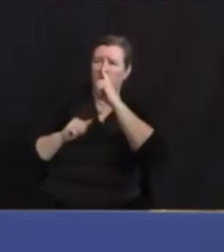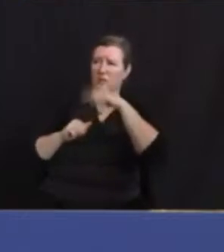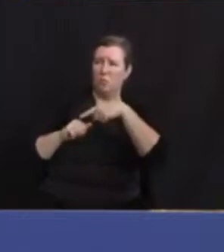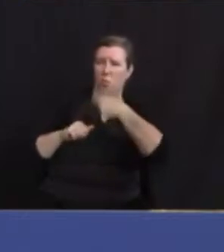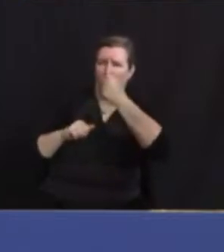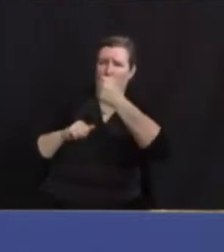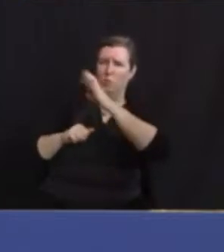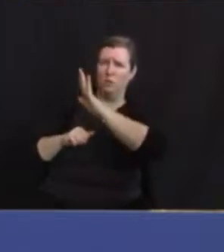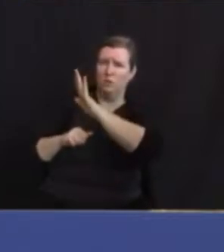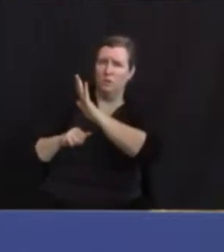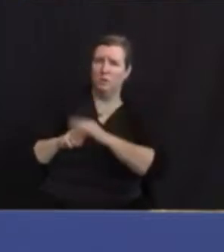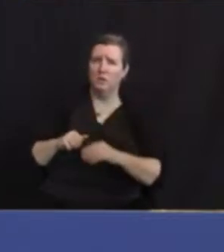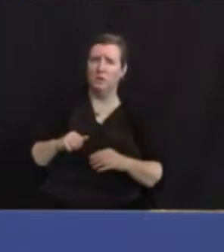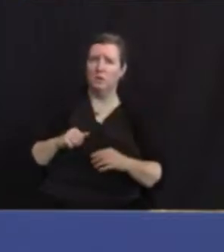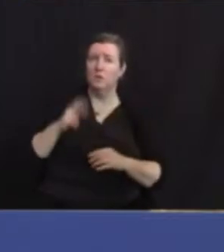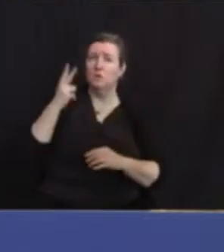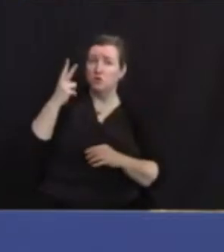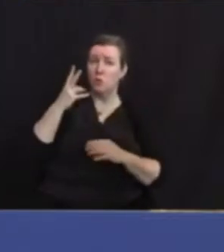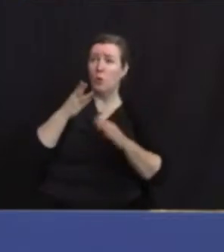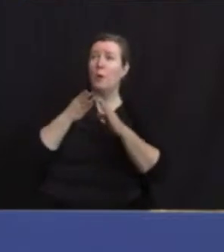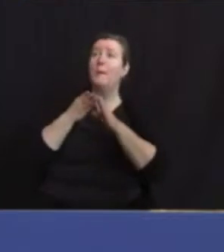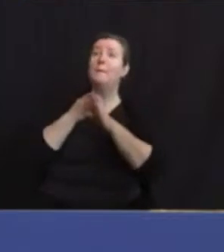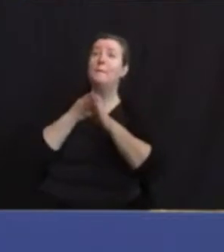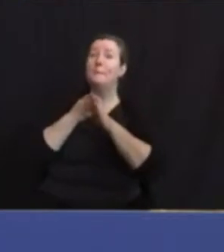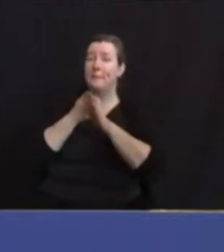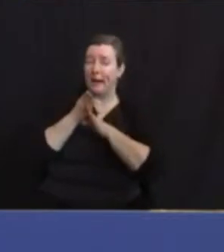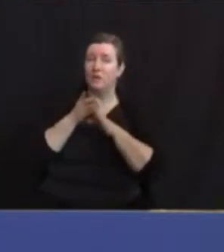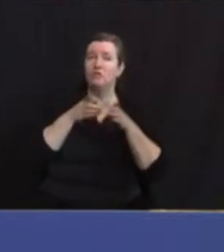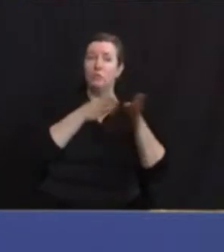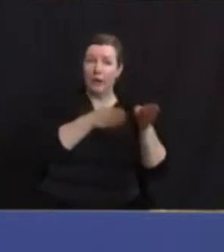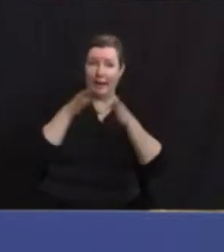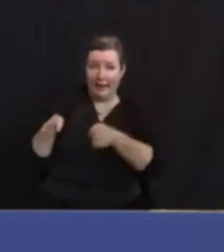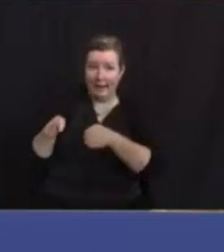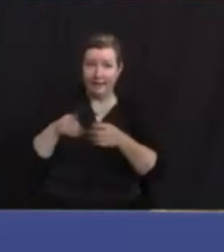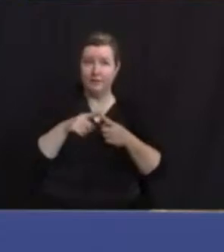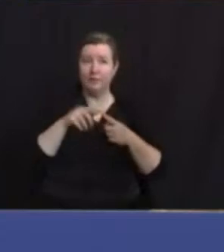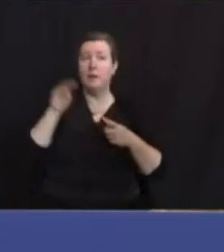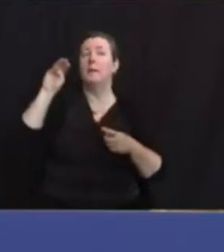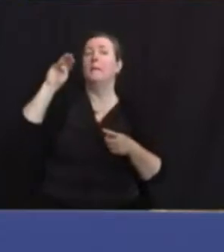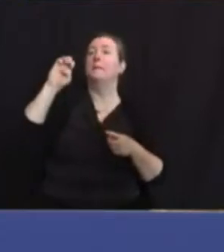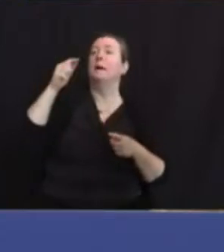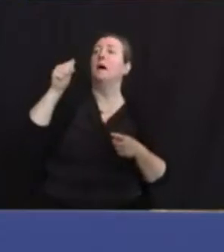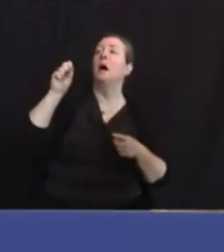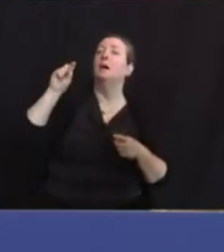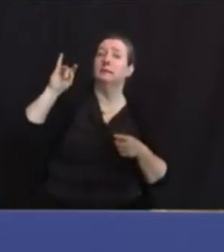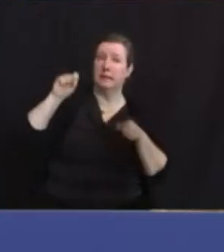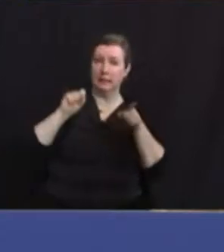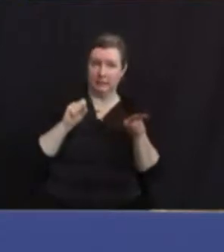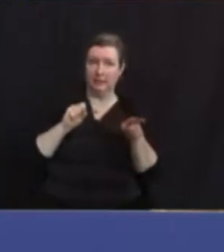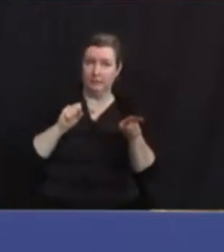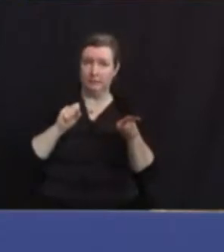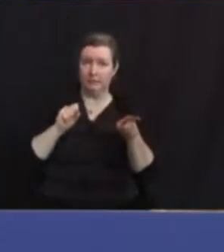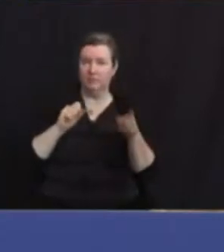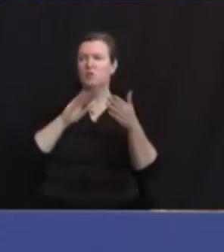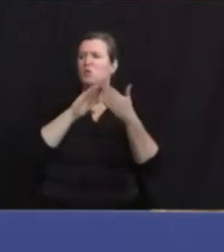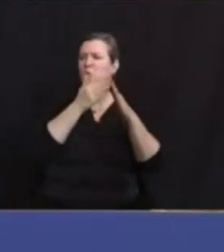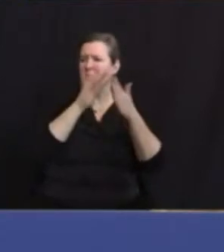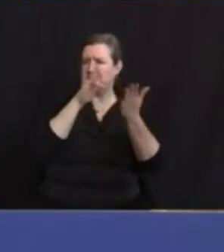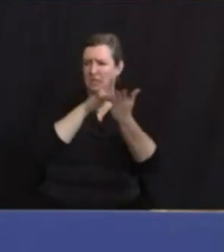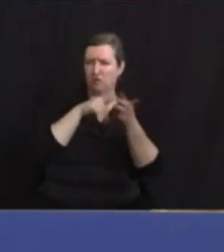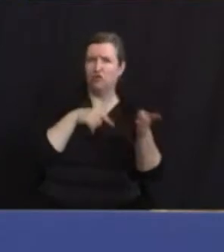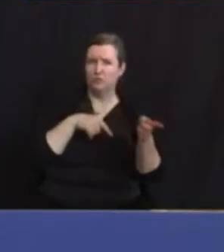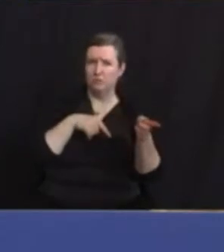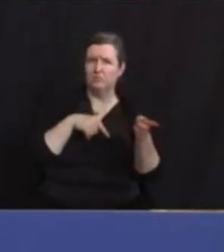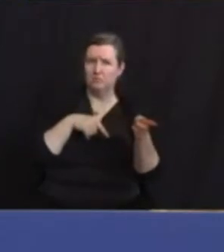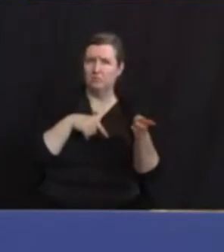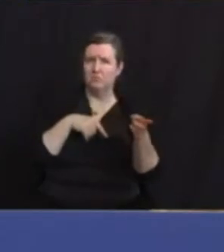channels, what the state can control, the mega sites and the community centers, and then the over here are the CVS